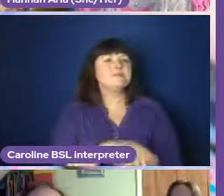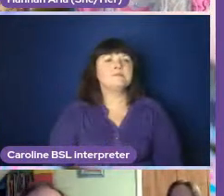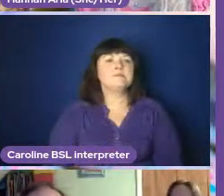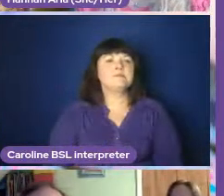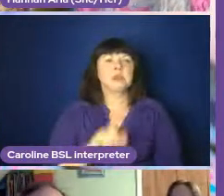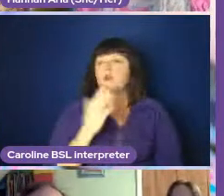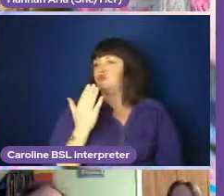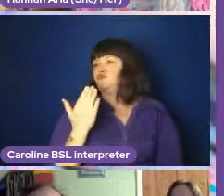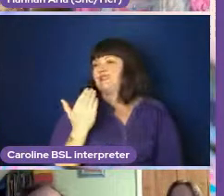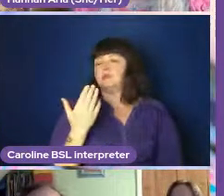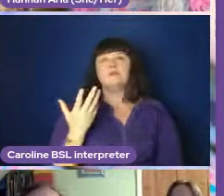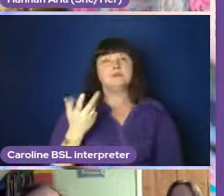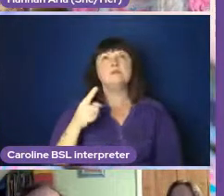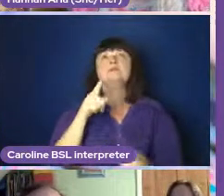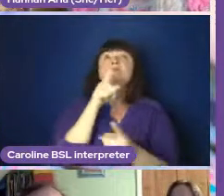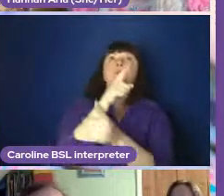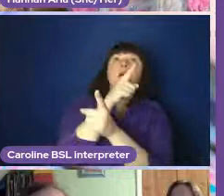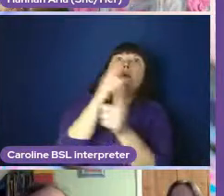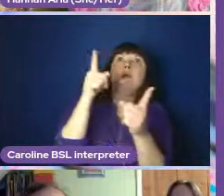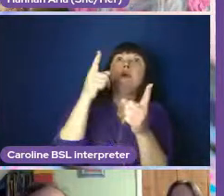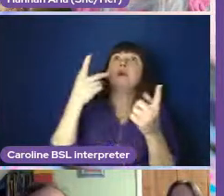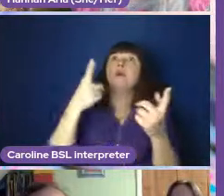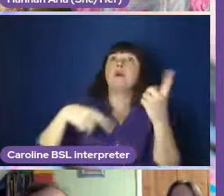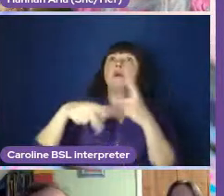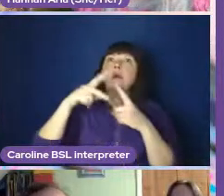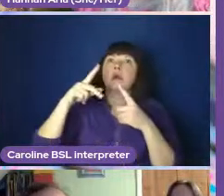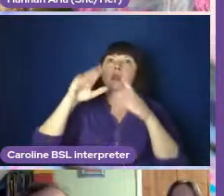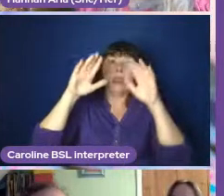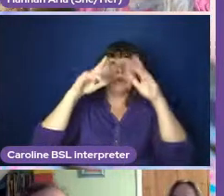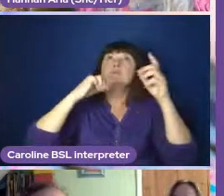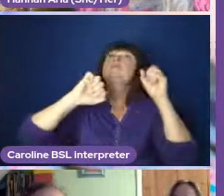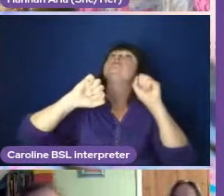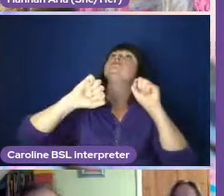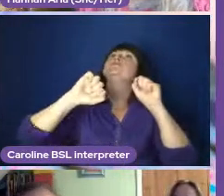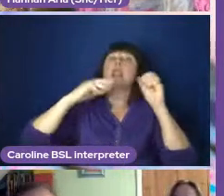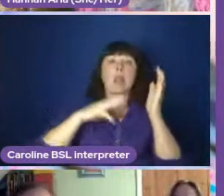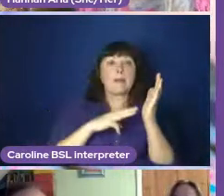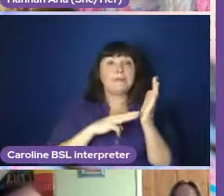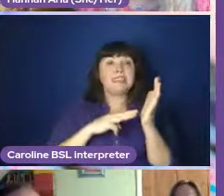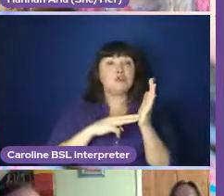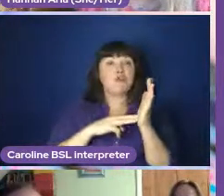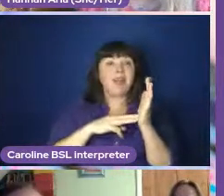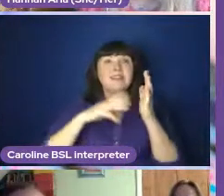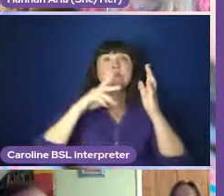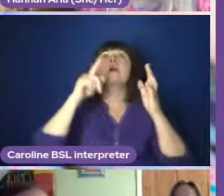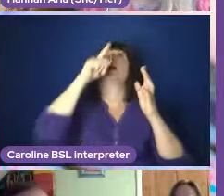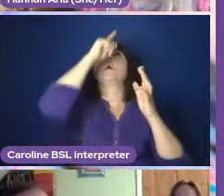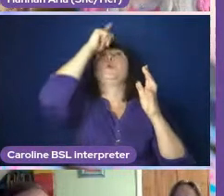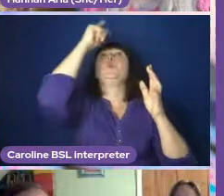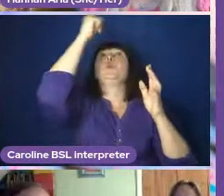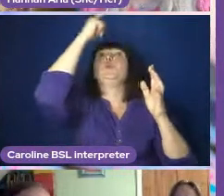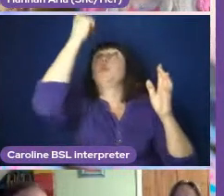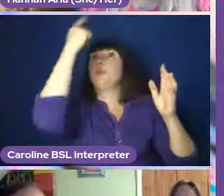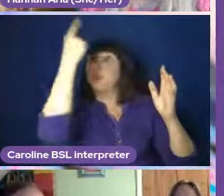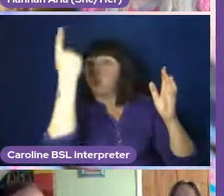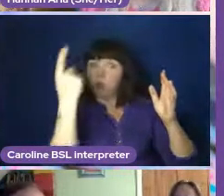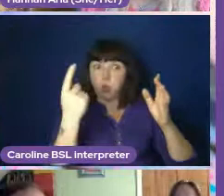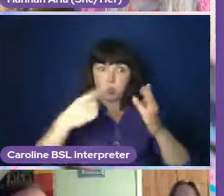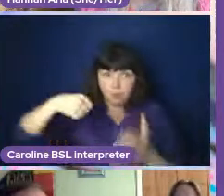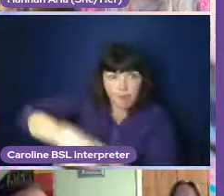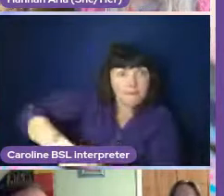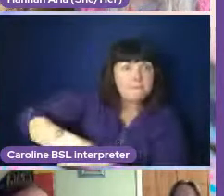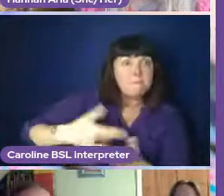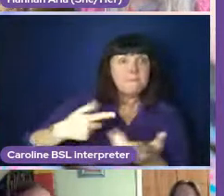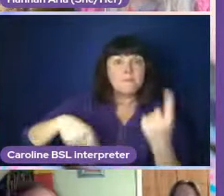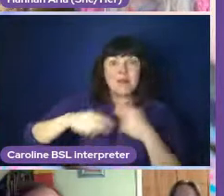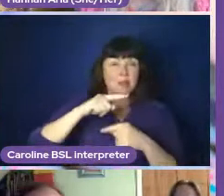meteorite impact in Gloucestershire, so a meteorite was recovered quite recently, and that hasn't happened